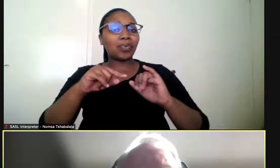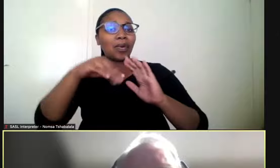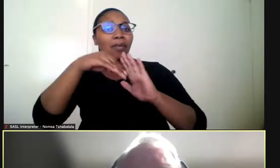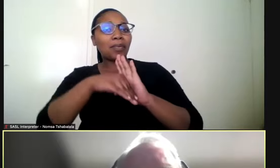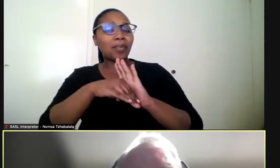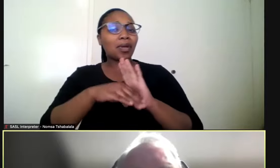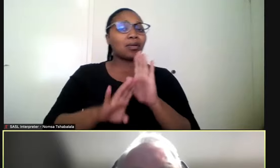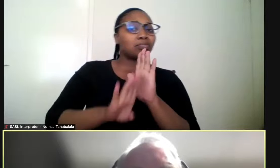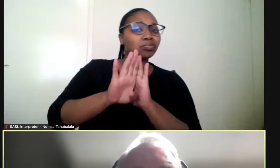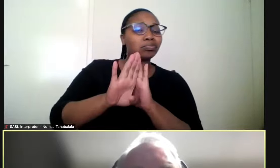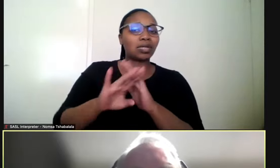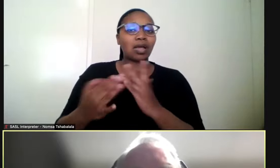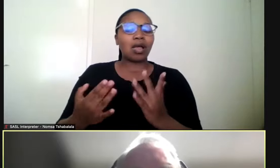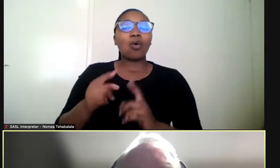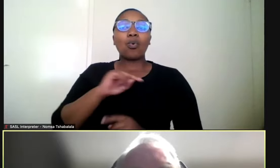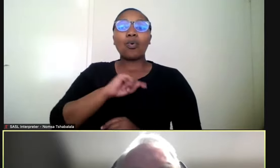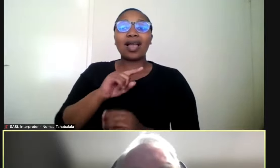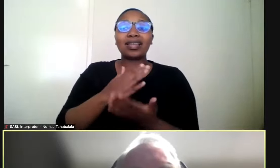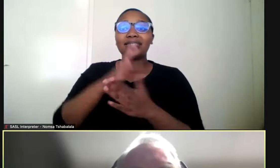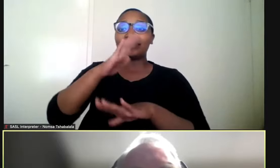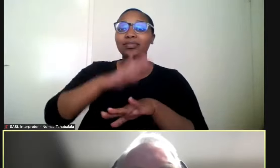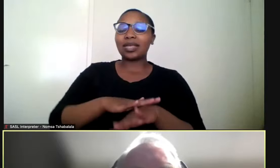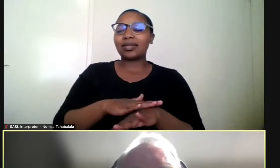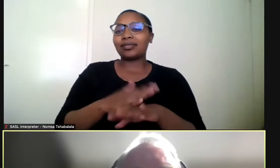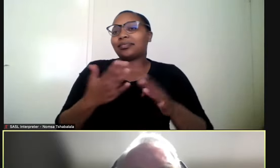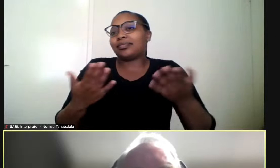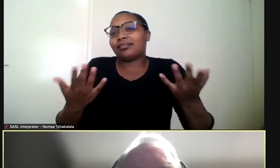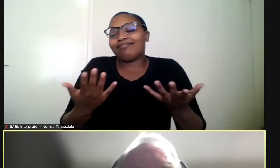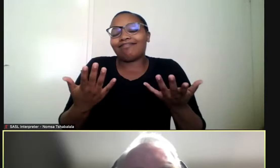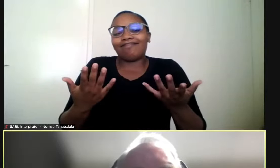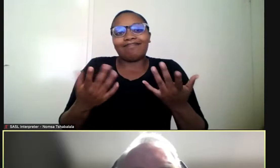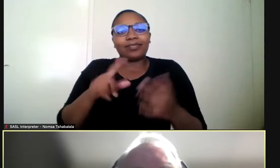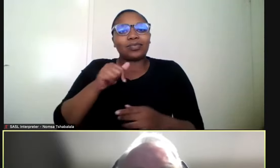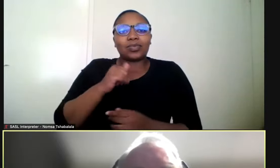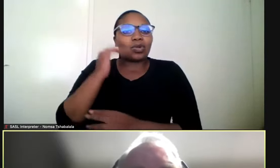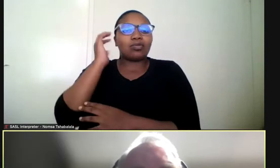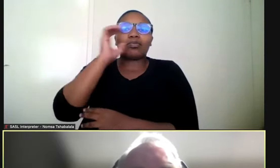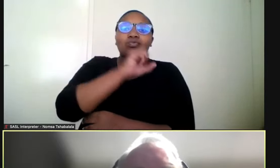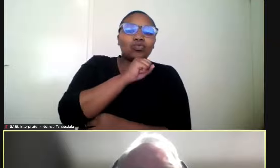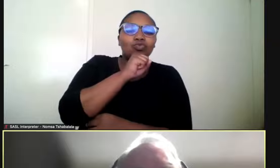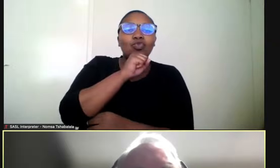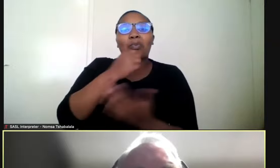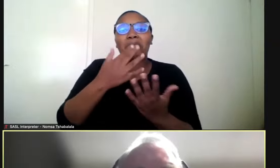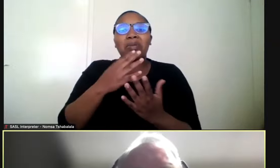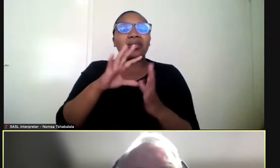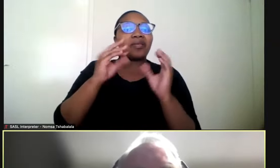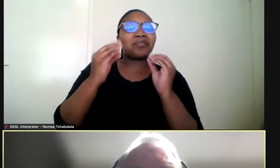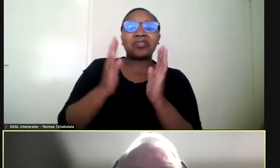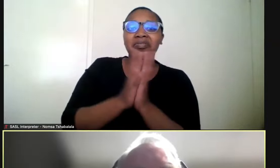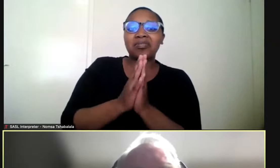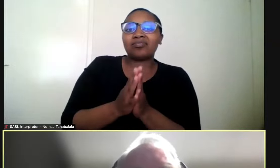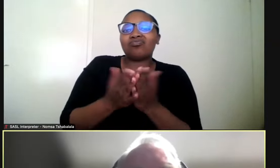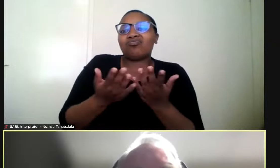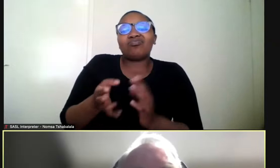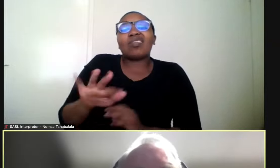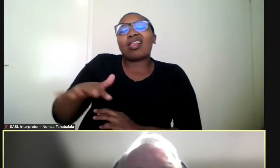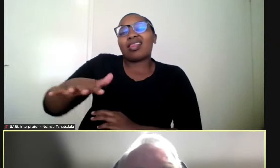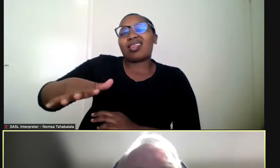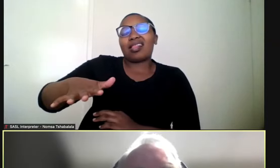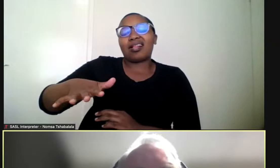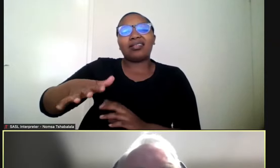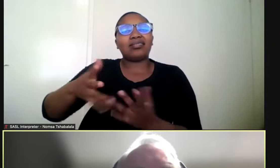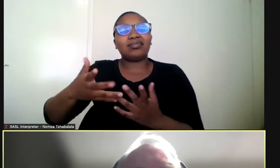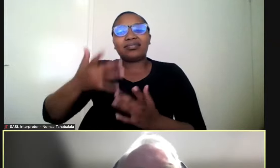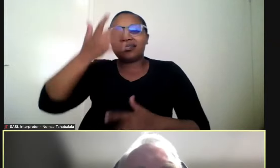we sometimes get fooled into thinking that everything is milder disease, and that can